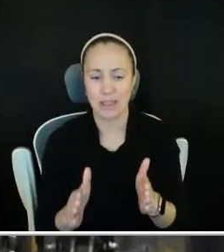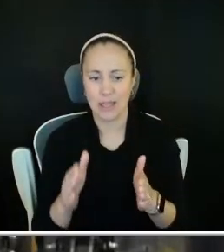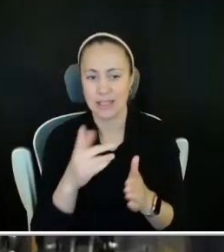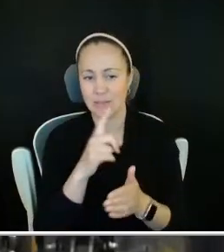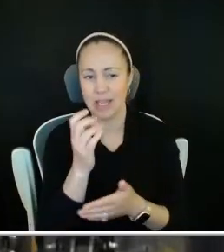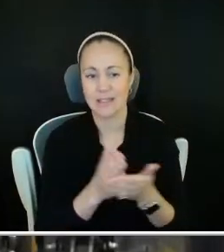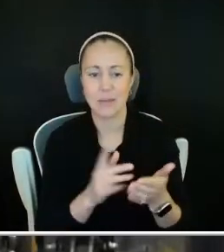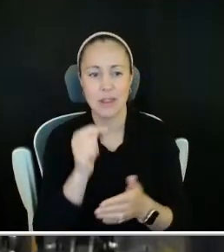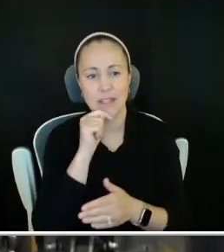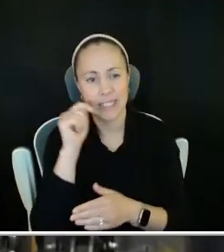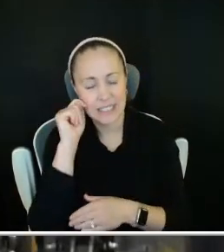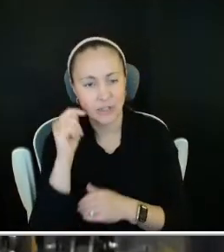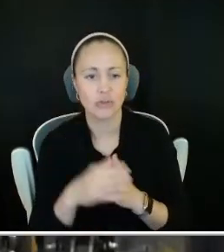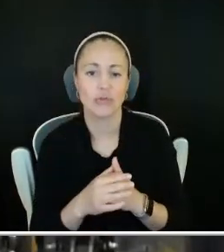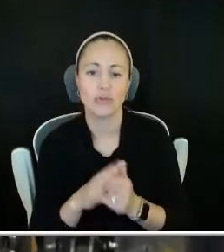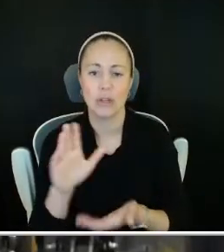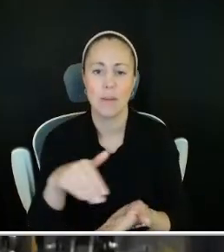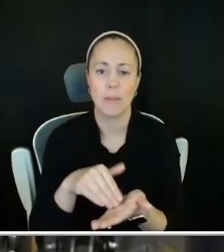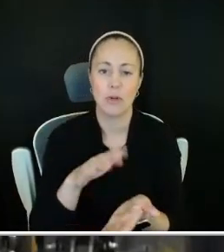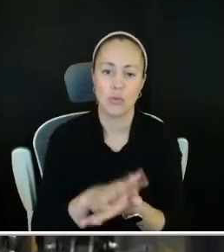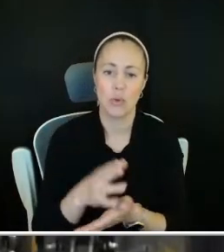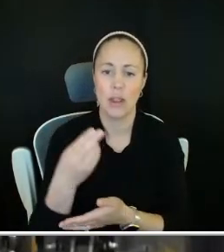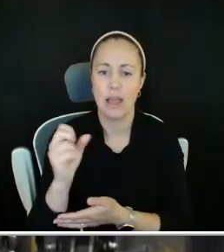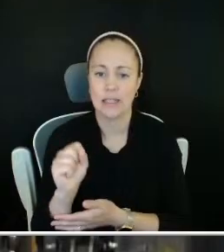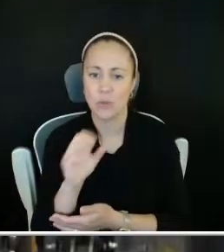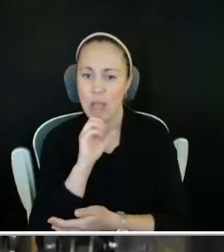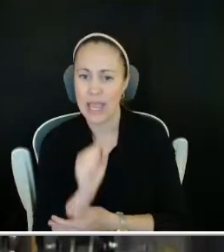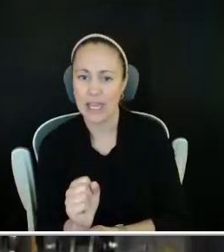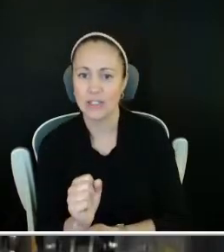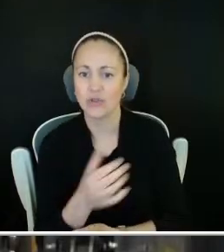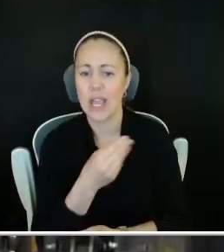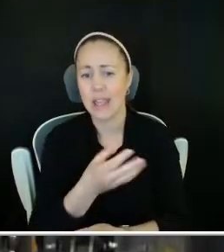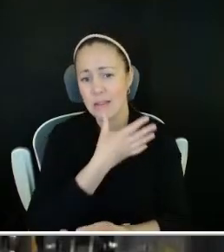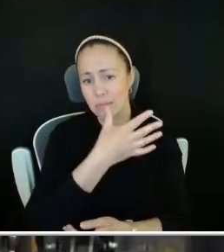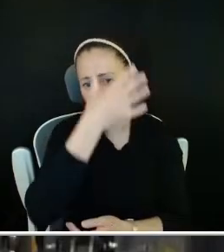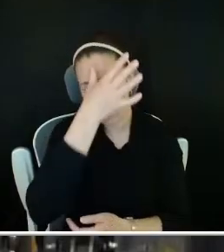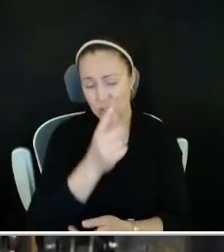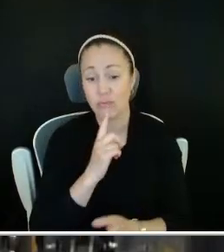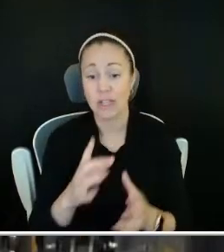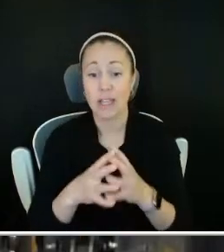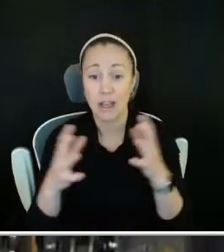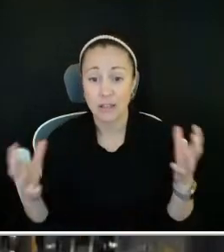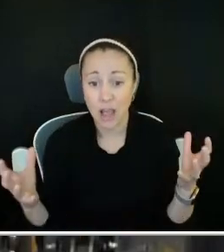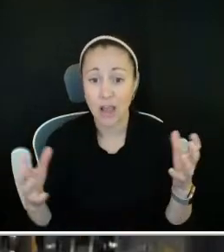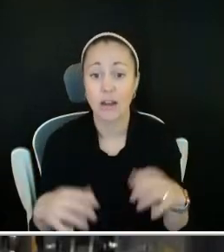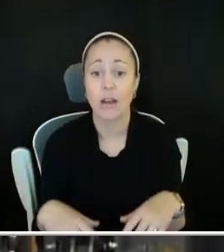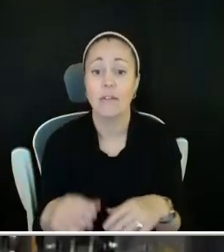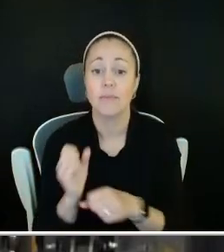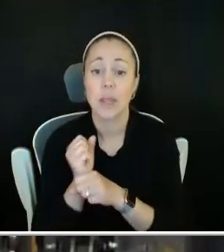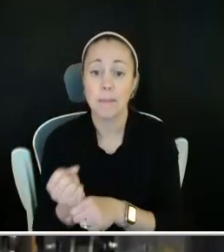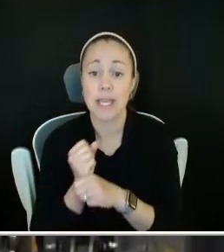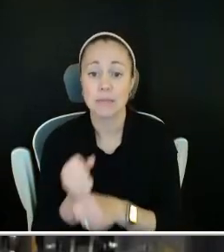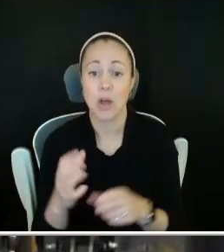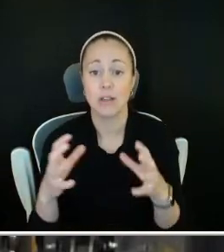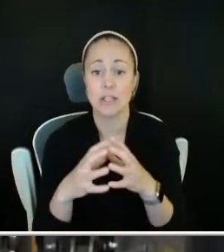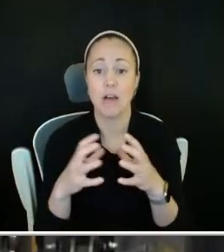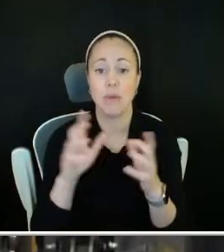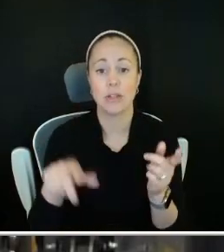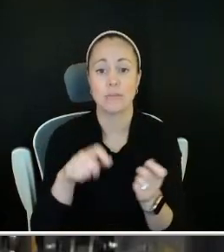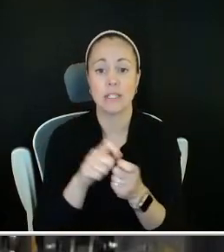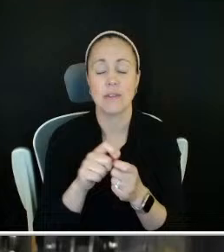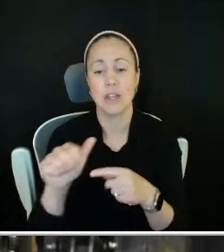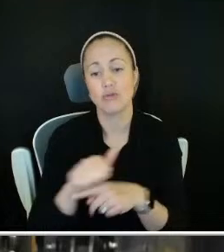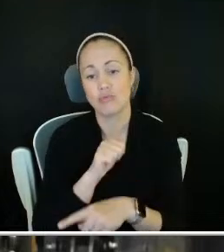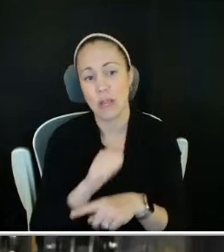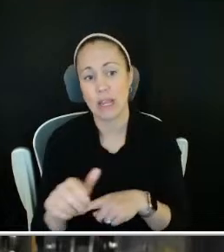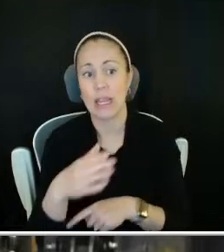athletes and the parents. Is they're doing a lot of baseball specific or softball specific training and chasing